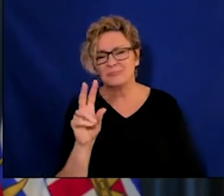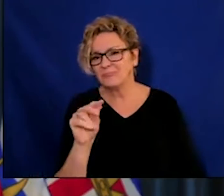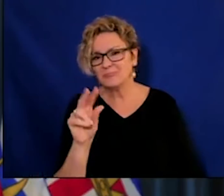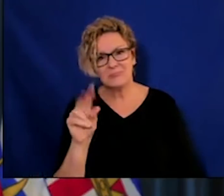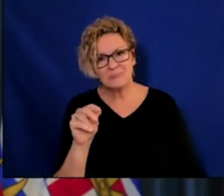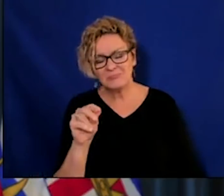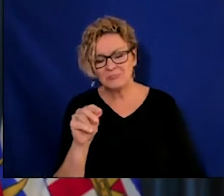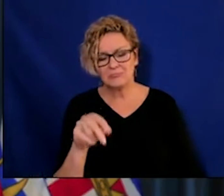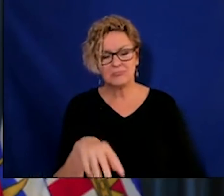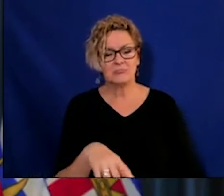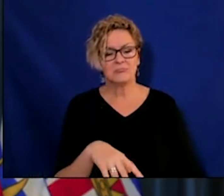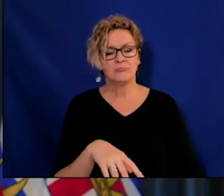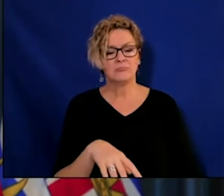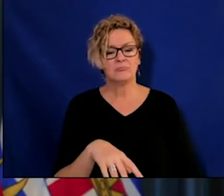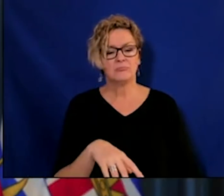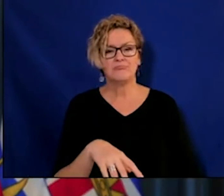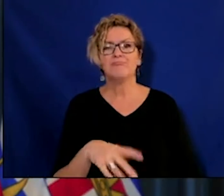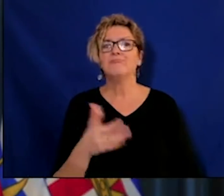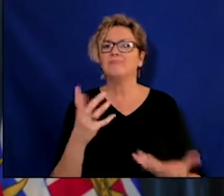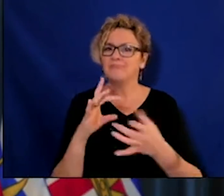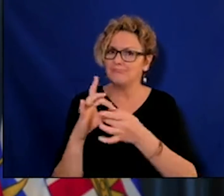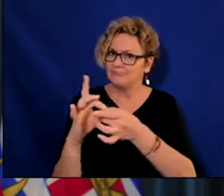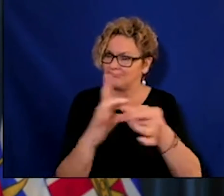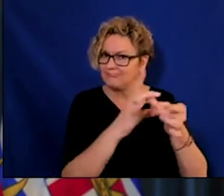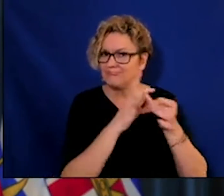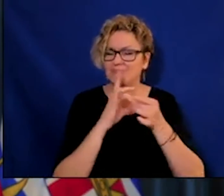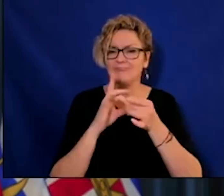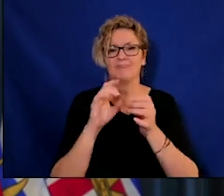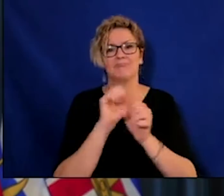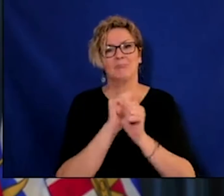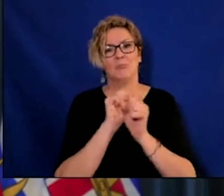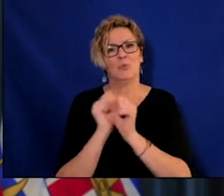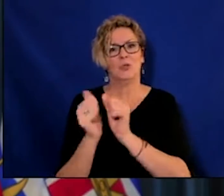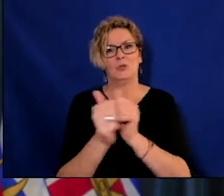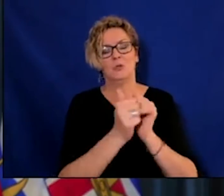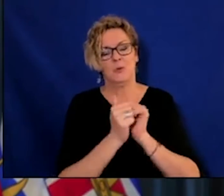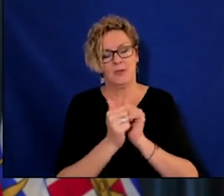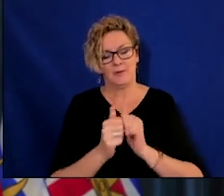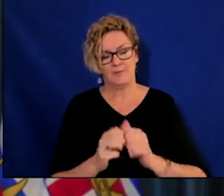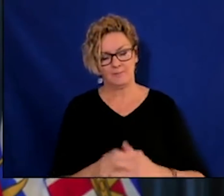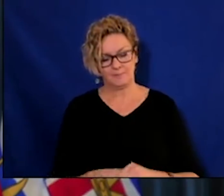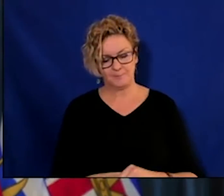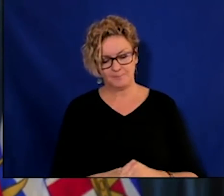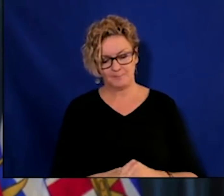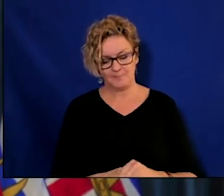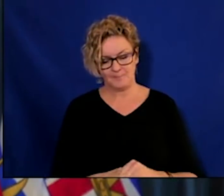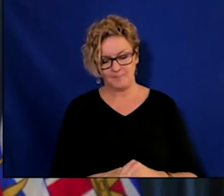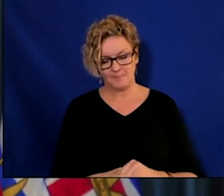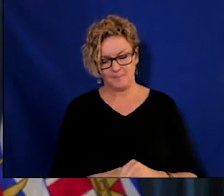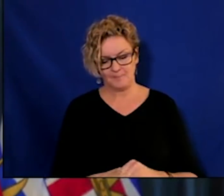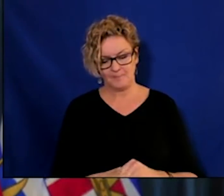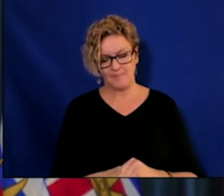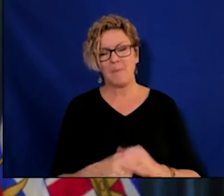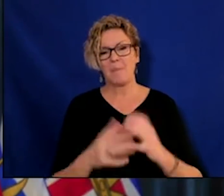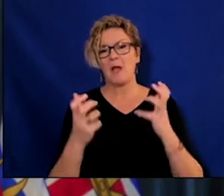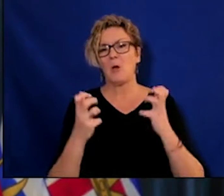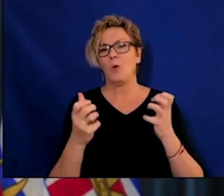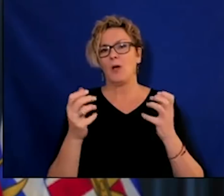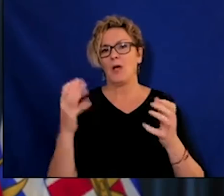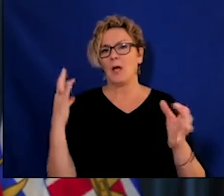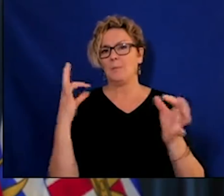team. I have a couple of updates I wanted to bring up today on that we regularly provide, one with respect to